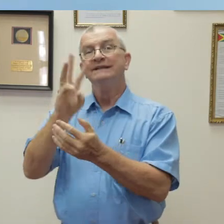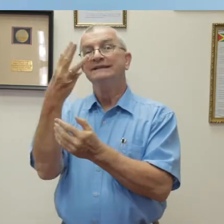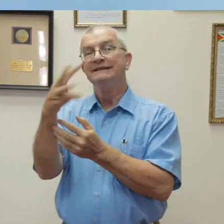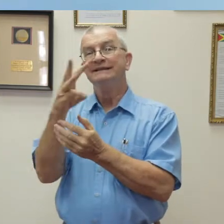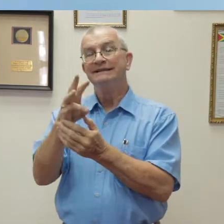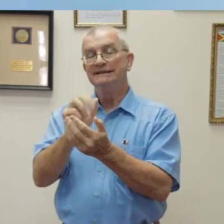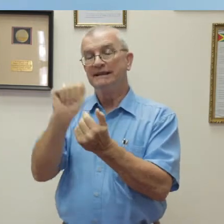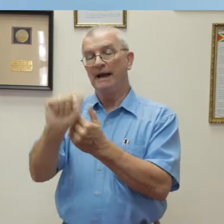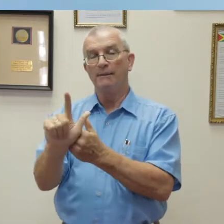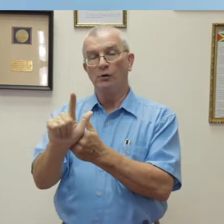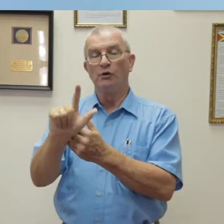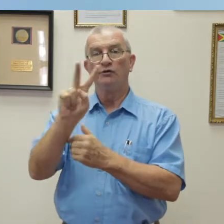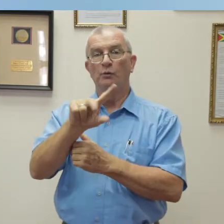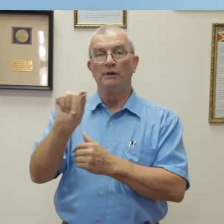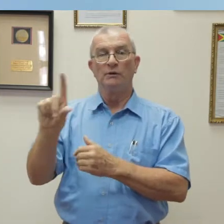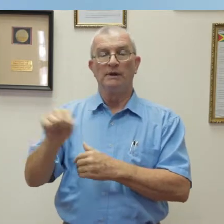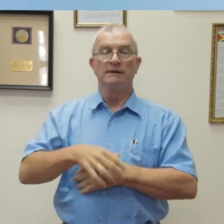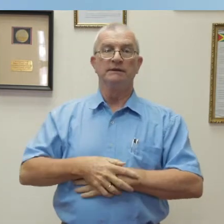April 2020.